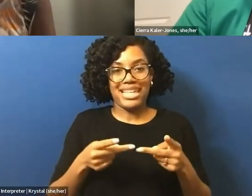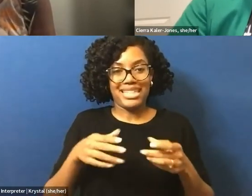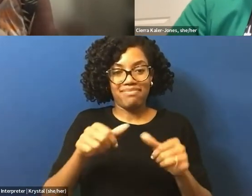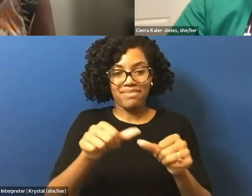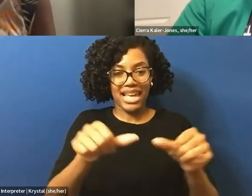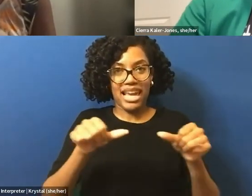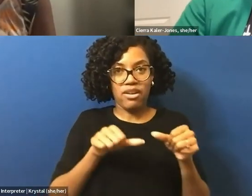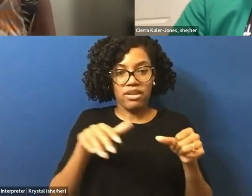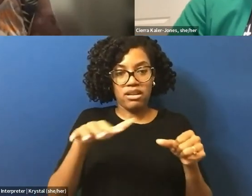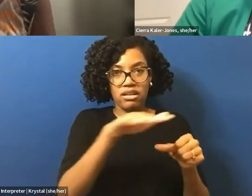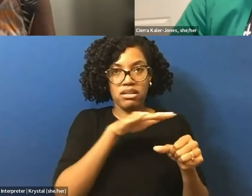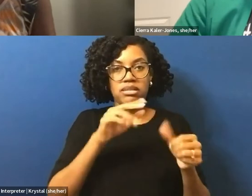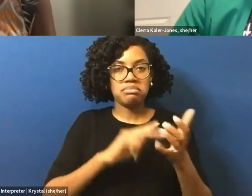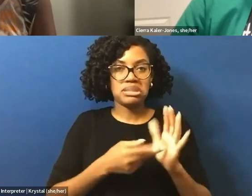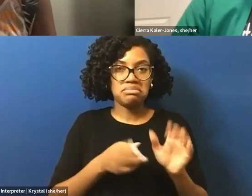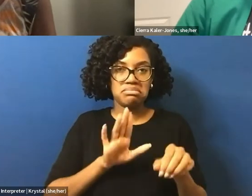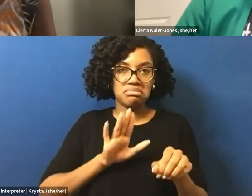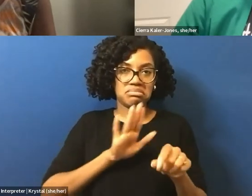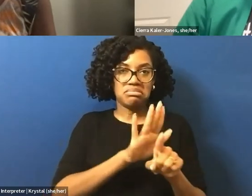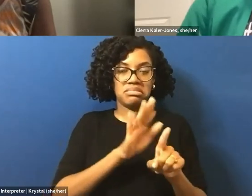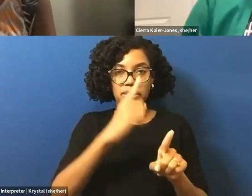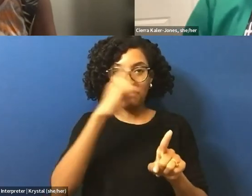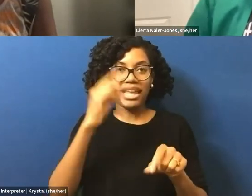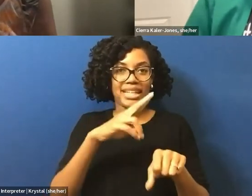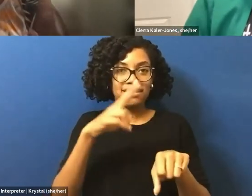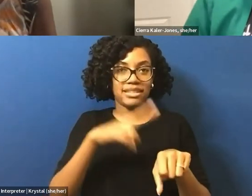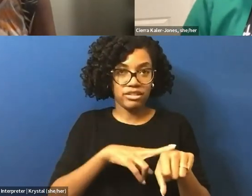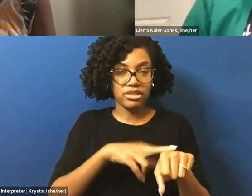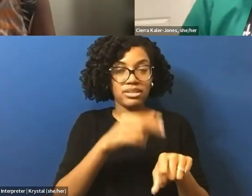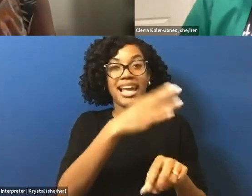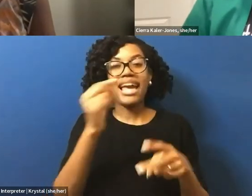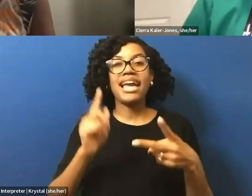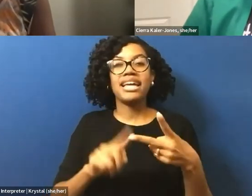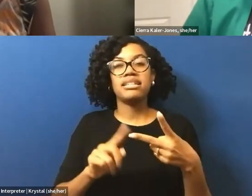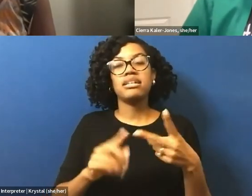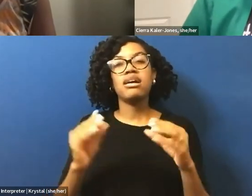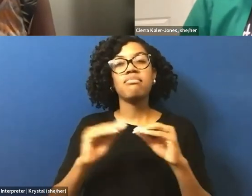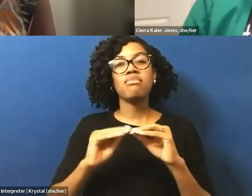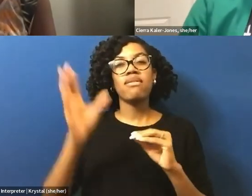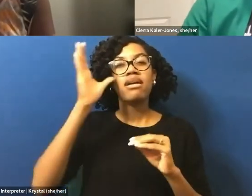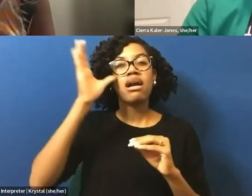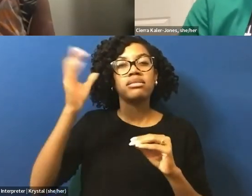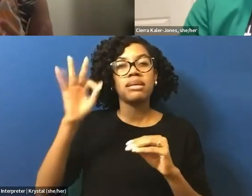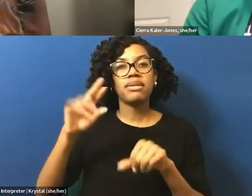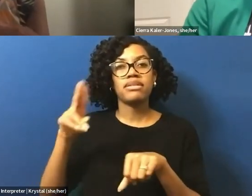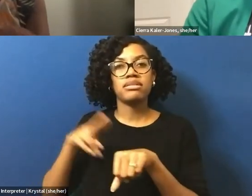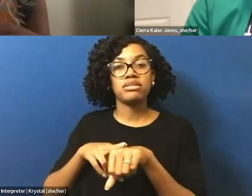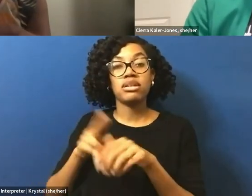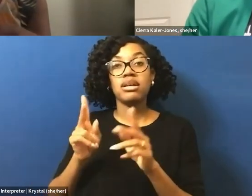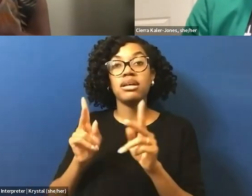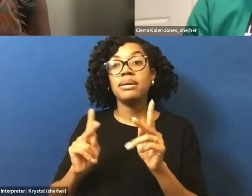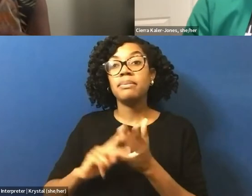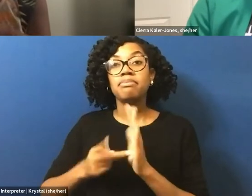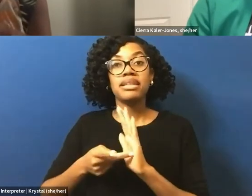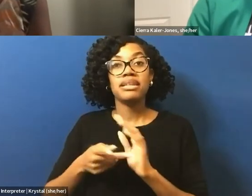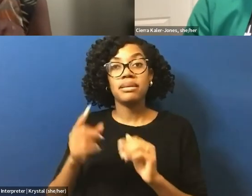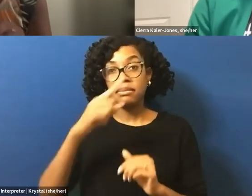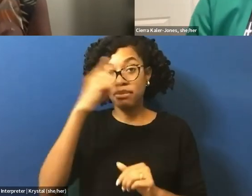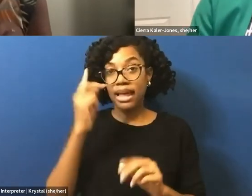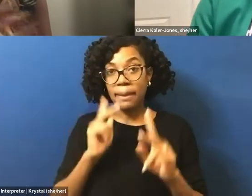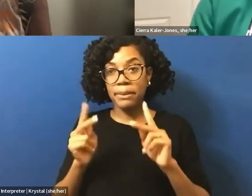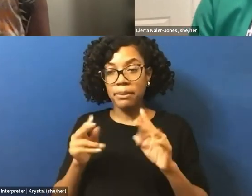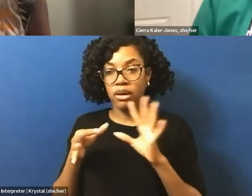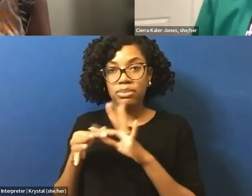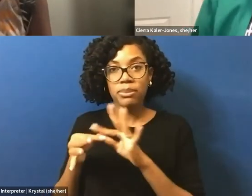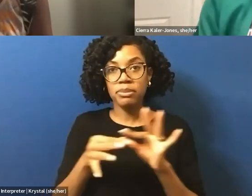of a metaphysical or kind of figurative nation. This idea that Black people are bound together, even if we're not technically,